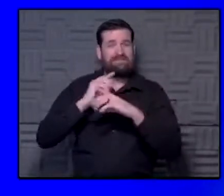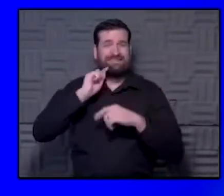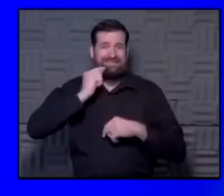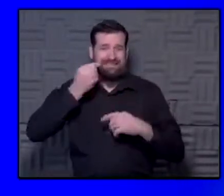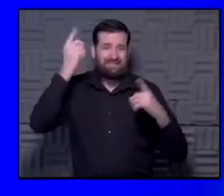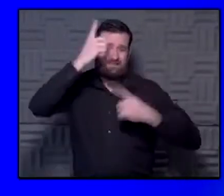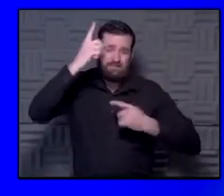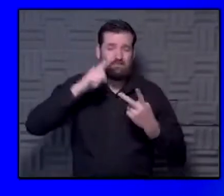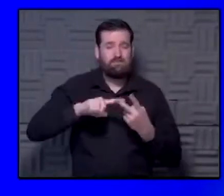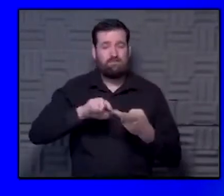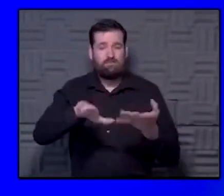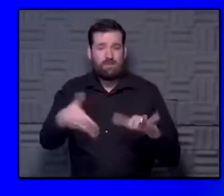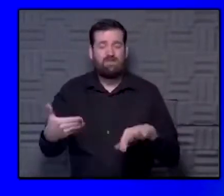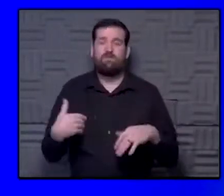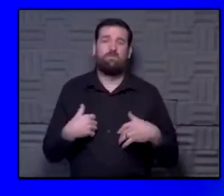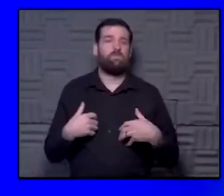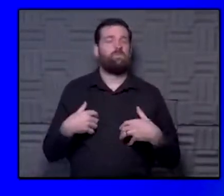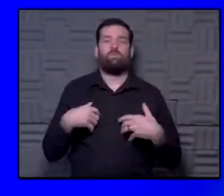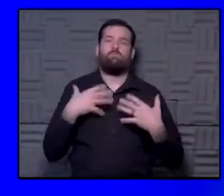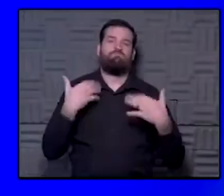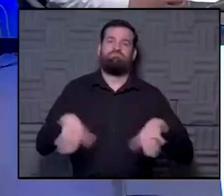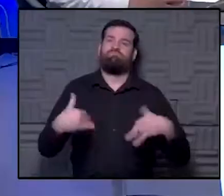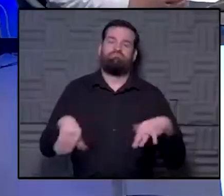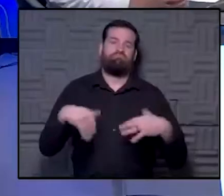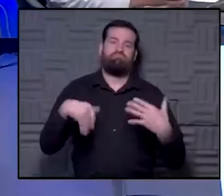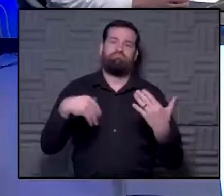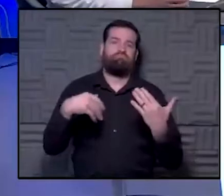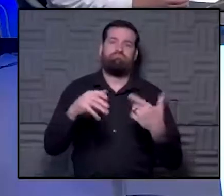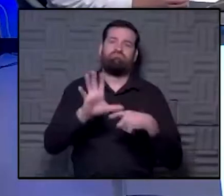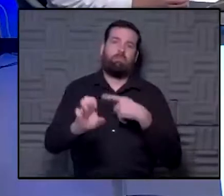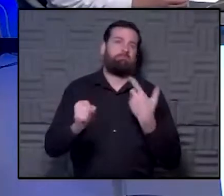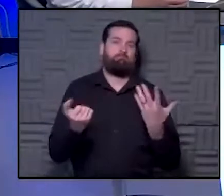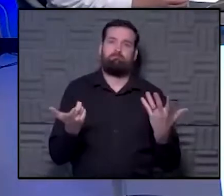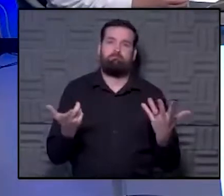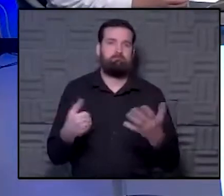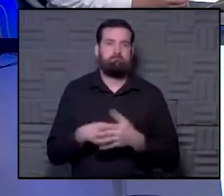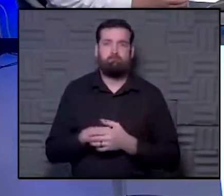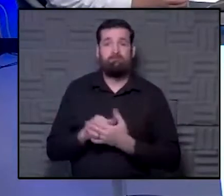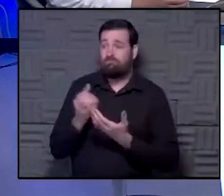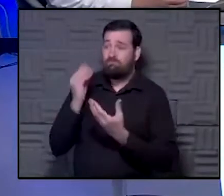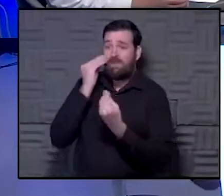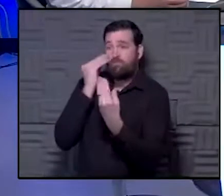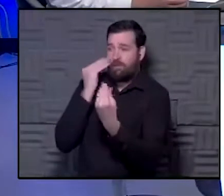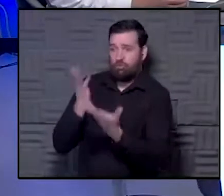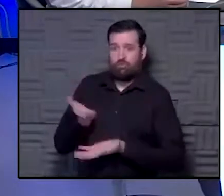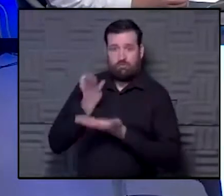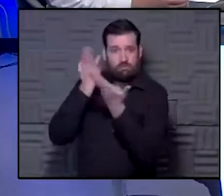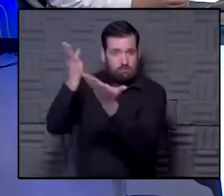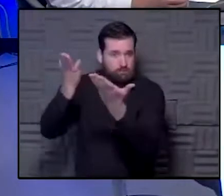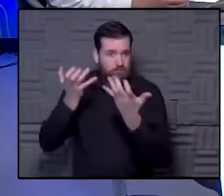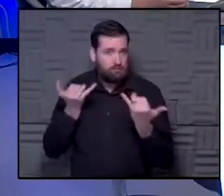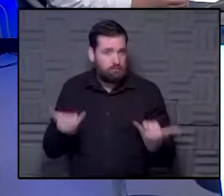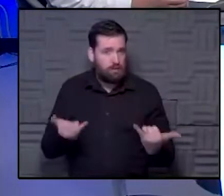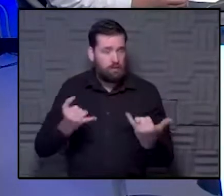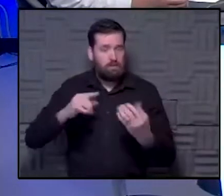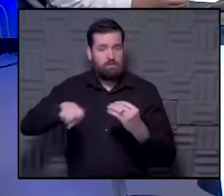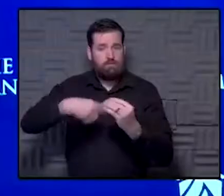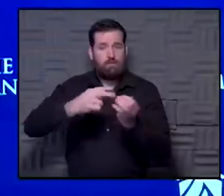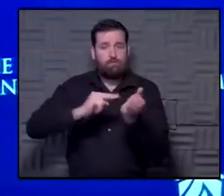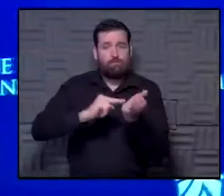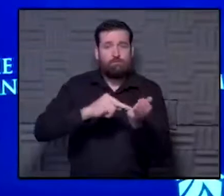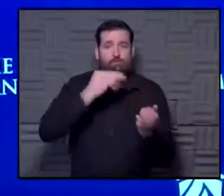disease is really, I would say, exceptional almost, and much more than what we thought. And information being presented today about nursing